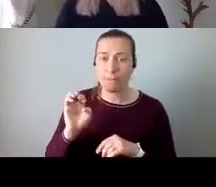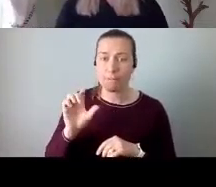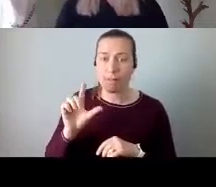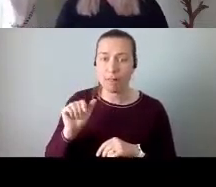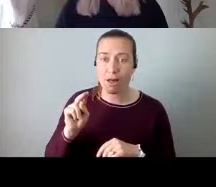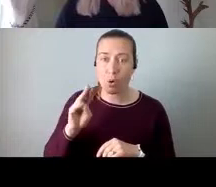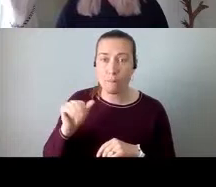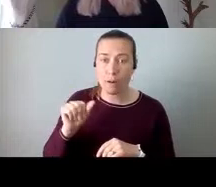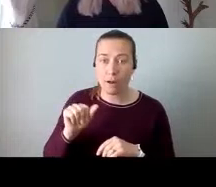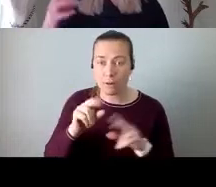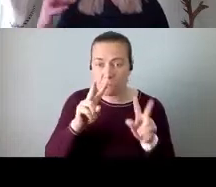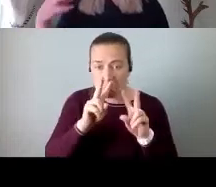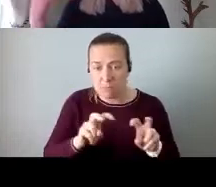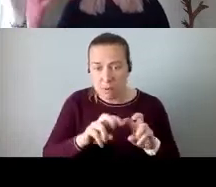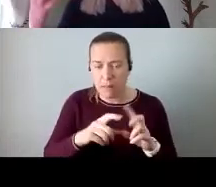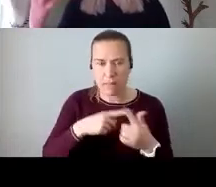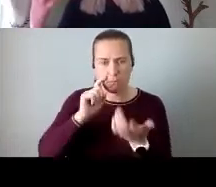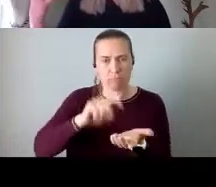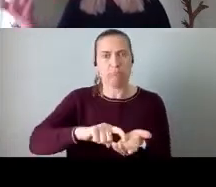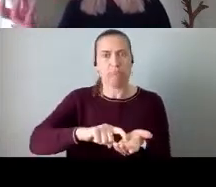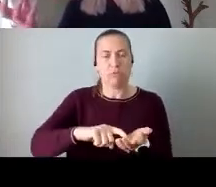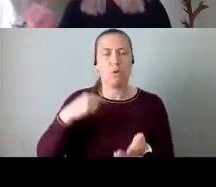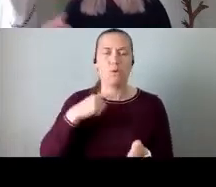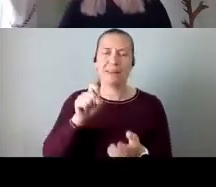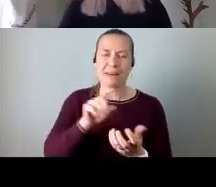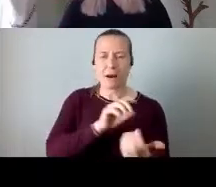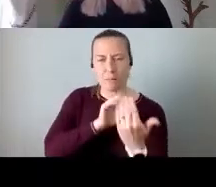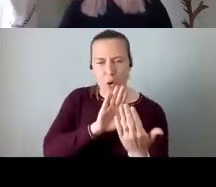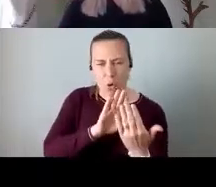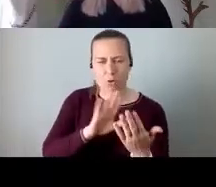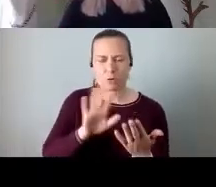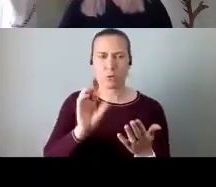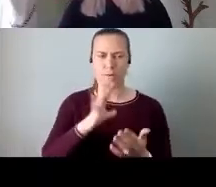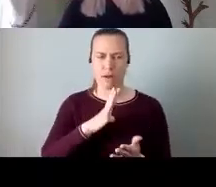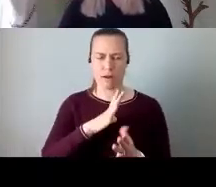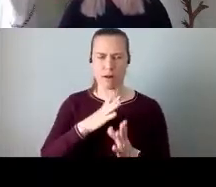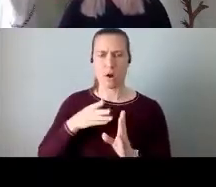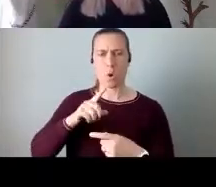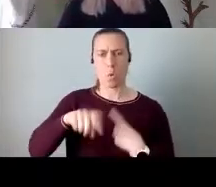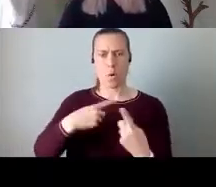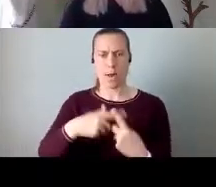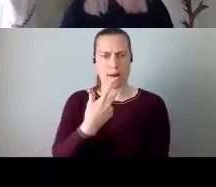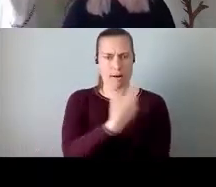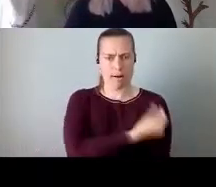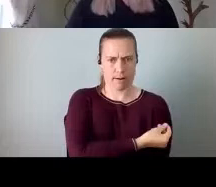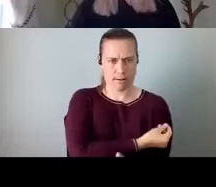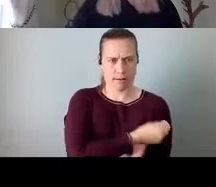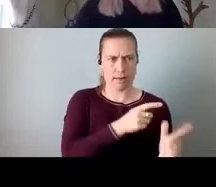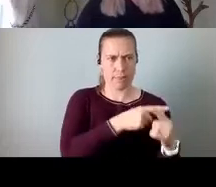managing those enlarged lymph nodes based on when that COVID vaccine was given, and